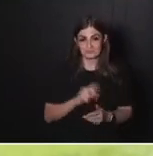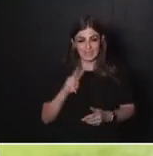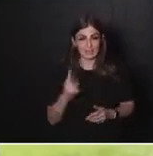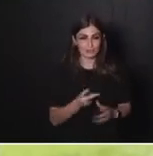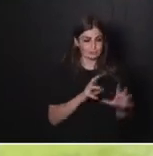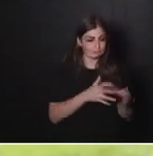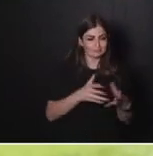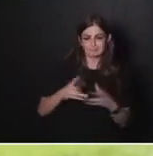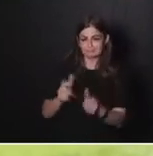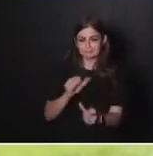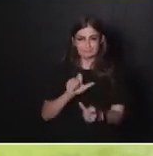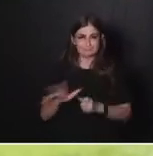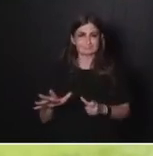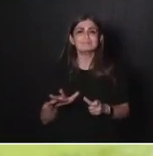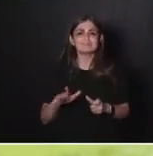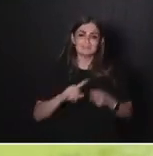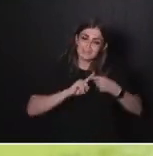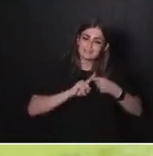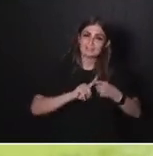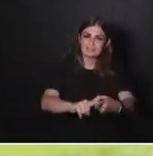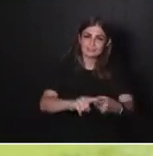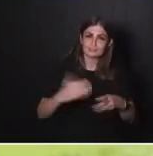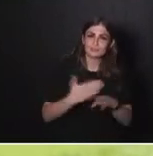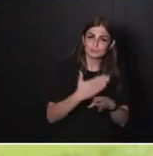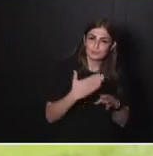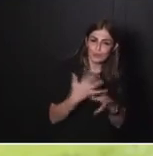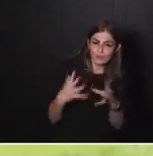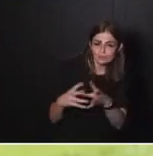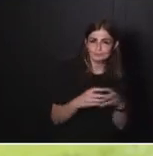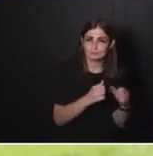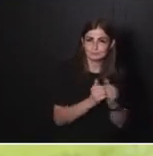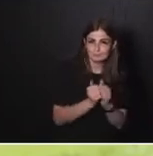great parties continuing to work together.